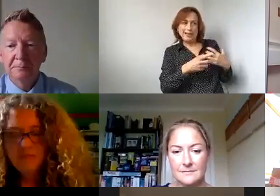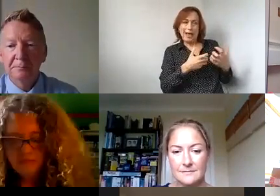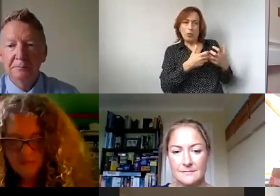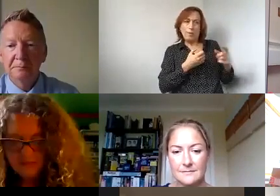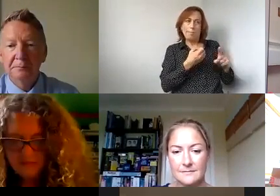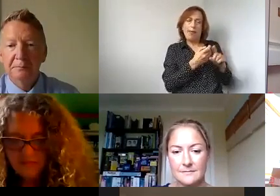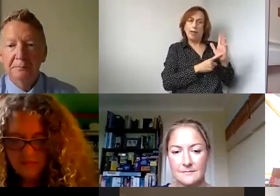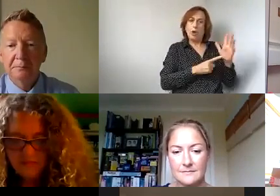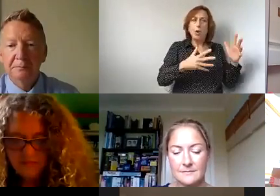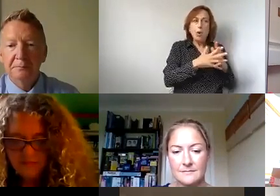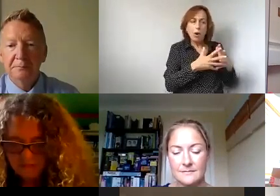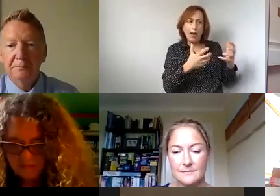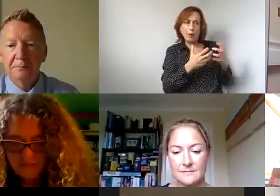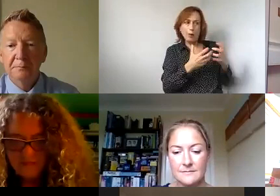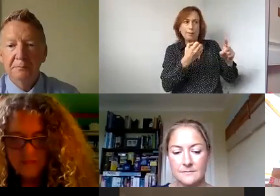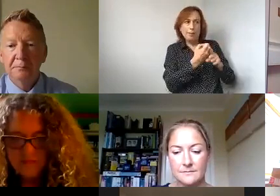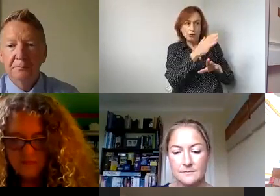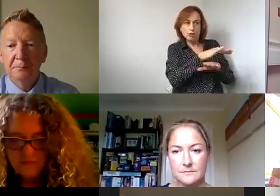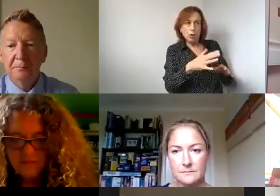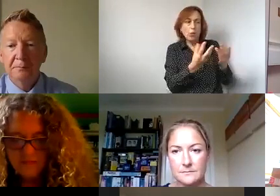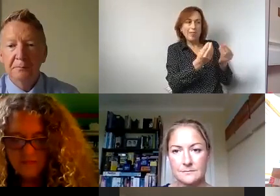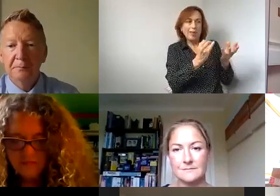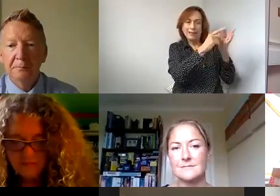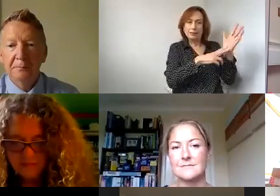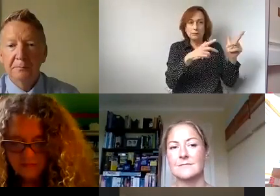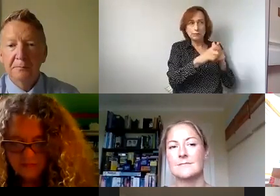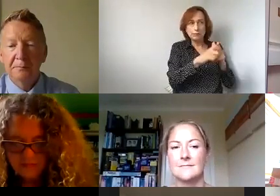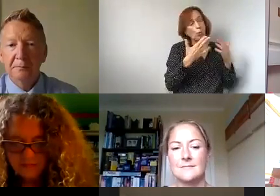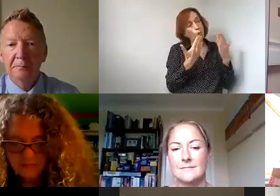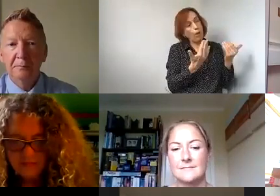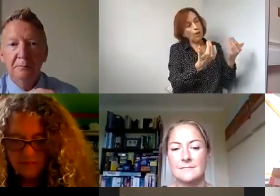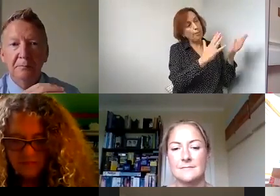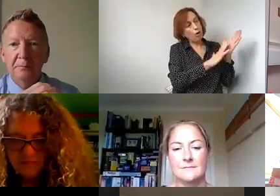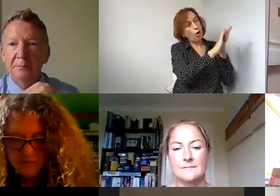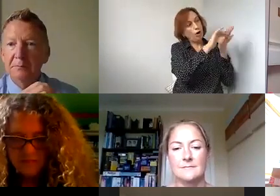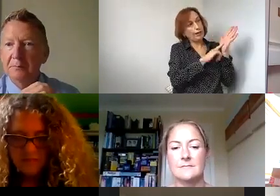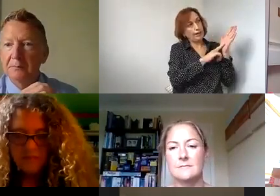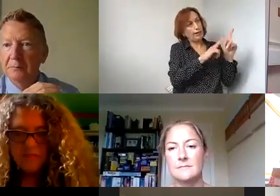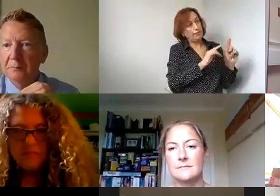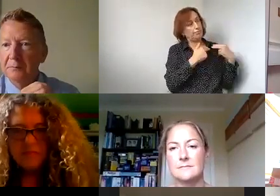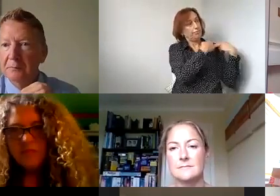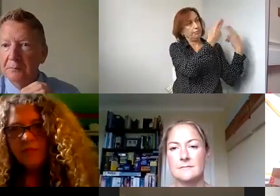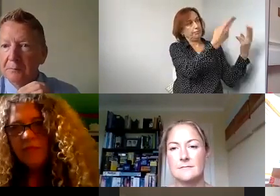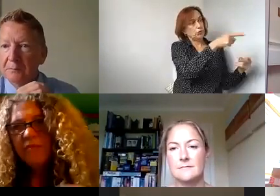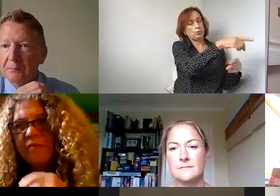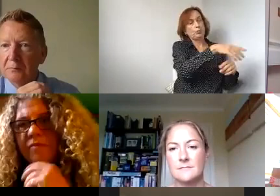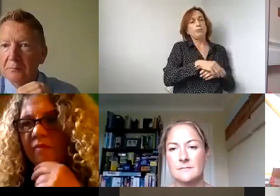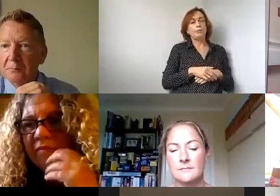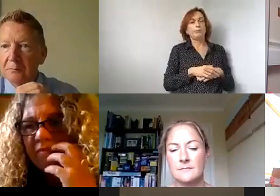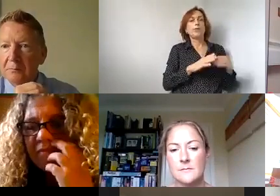people with SEND. So welcome. Thank you, Polly. And I'll hand over to you now. Thank you so